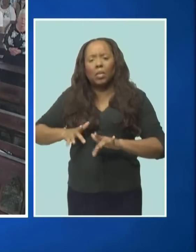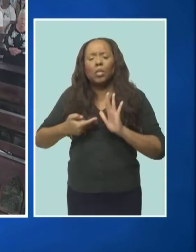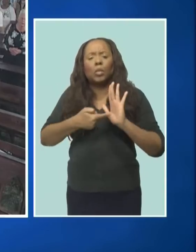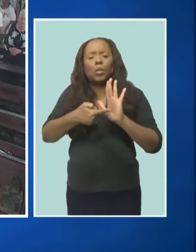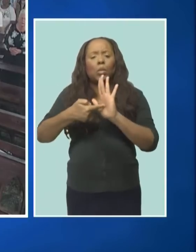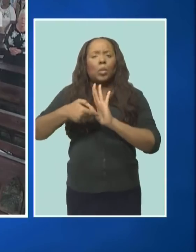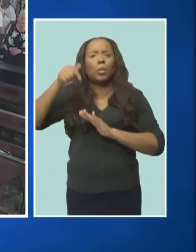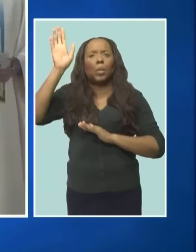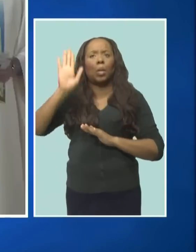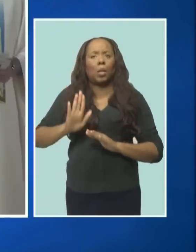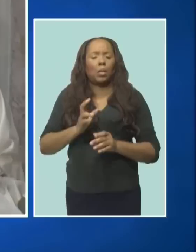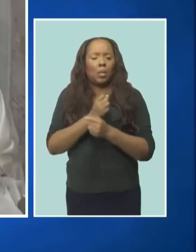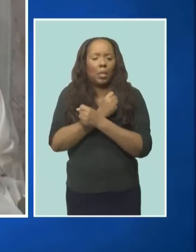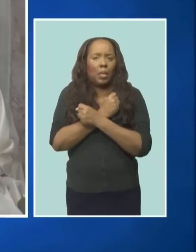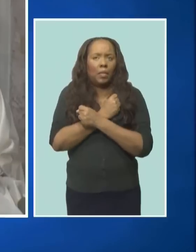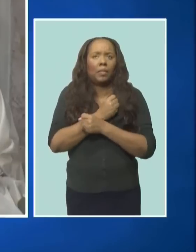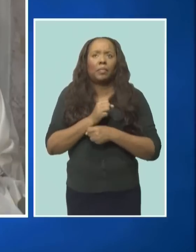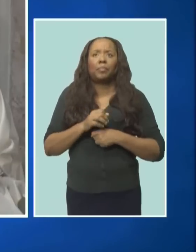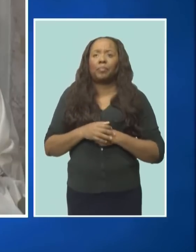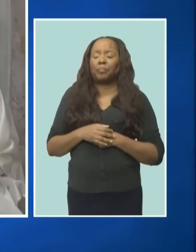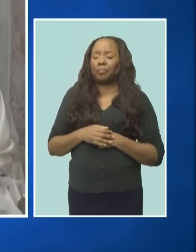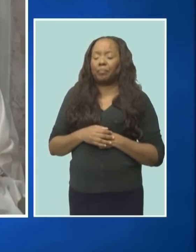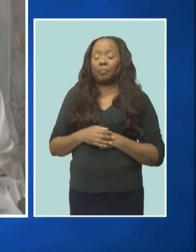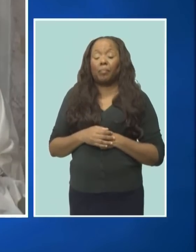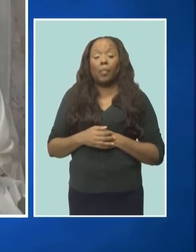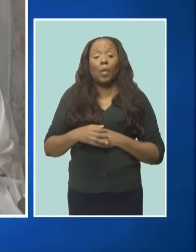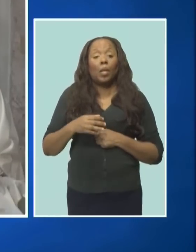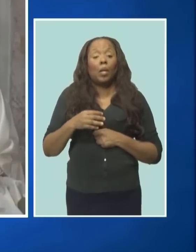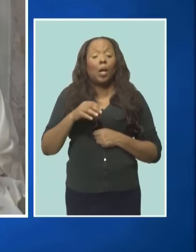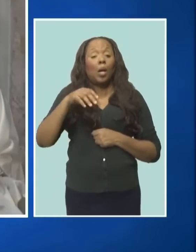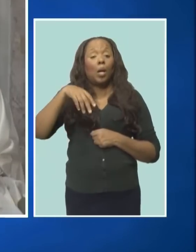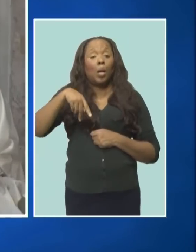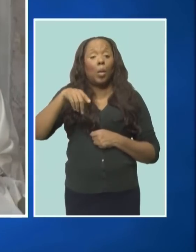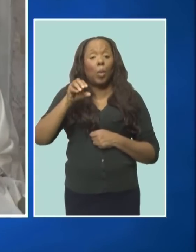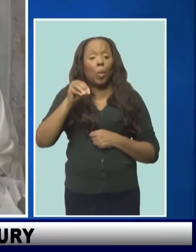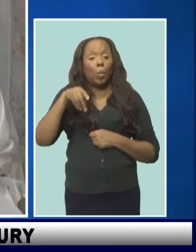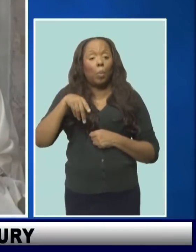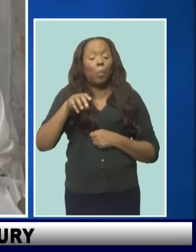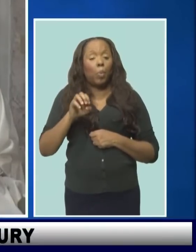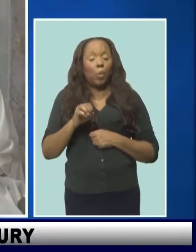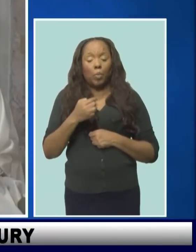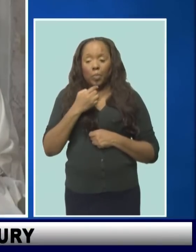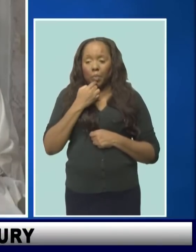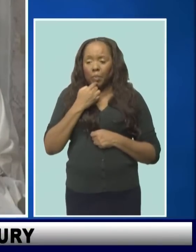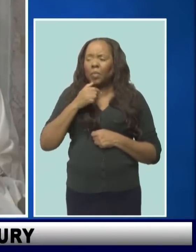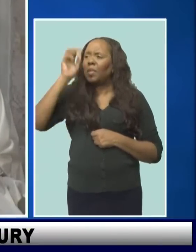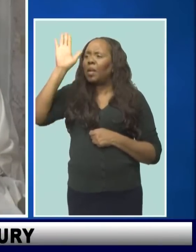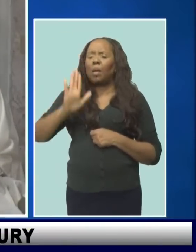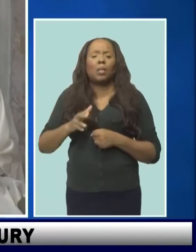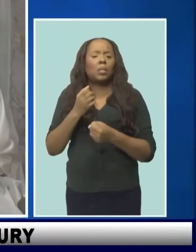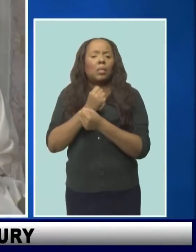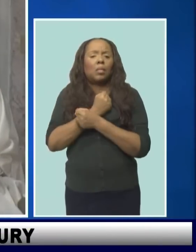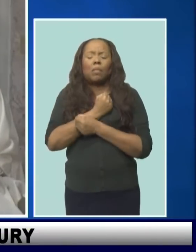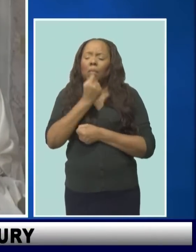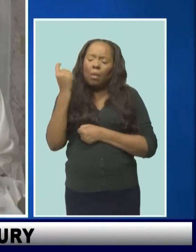love. He reminded us that no one is beyond the reach of God's love,